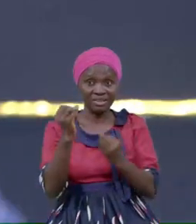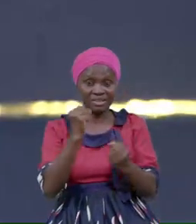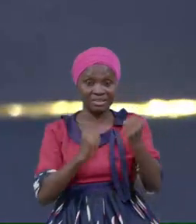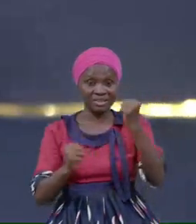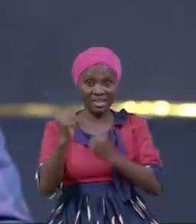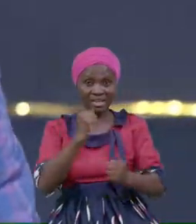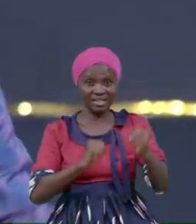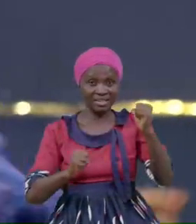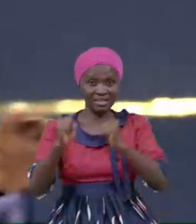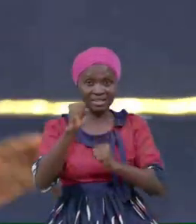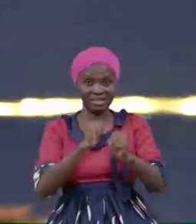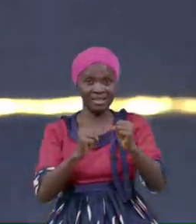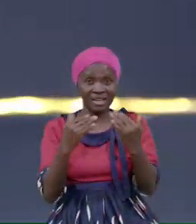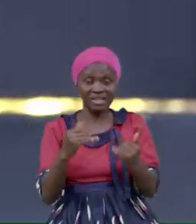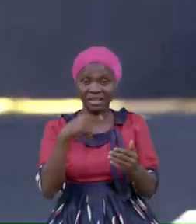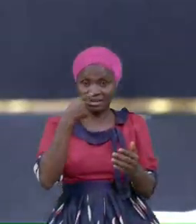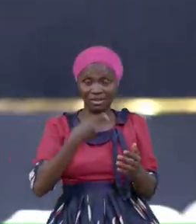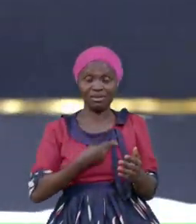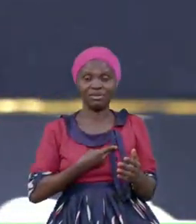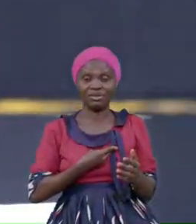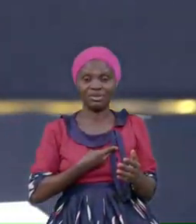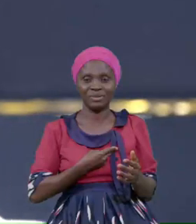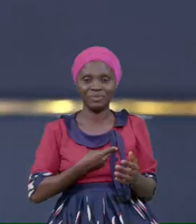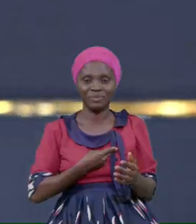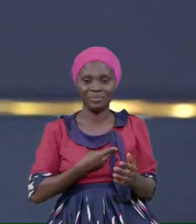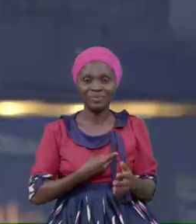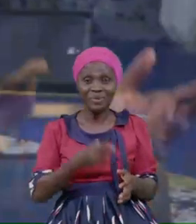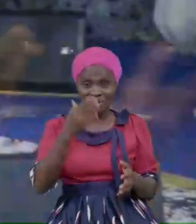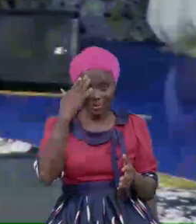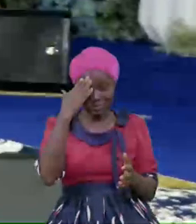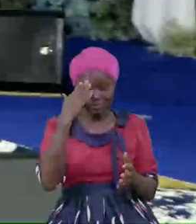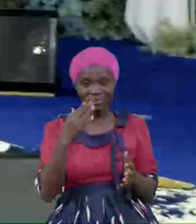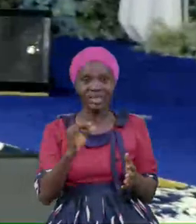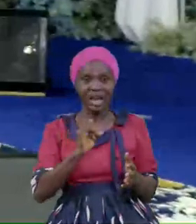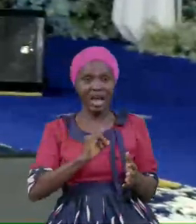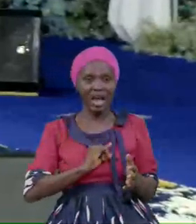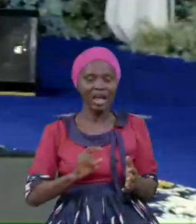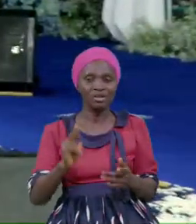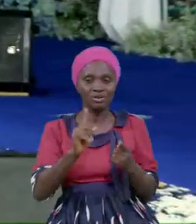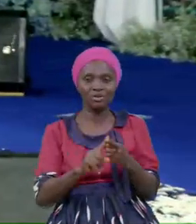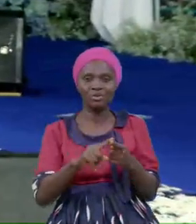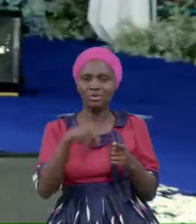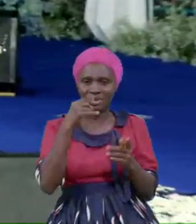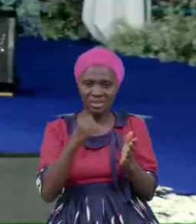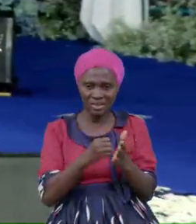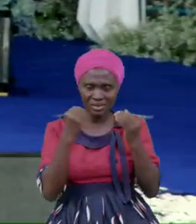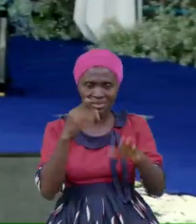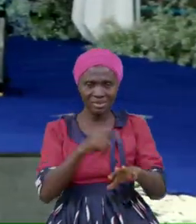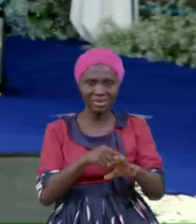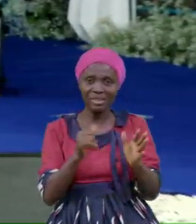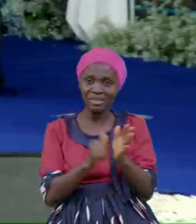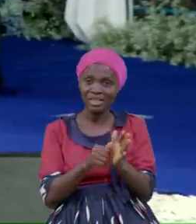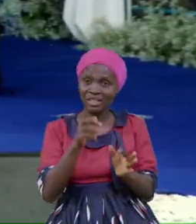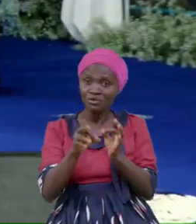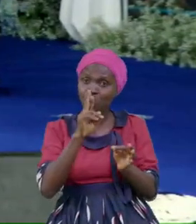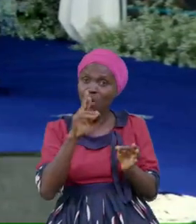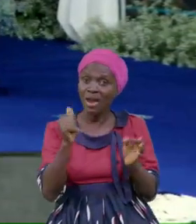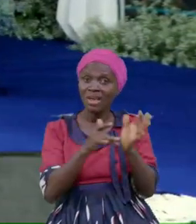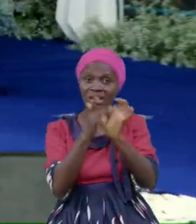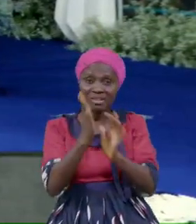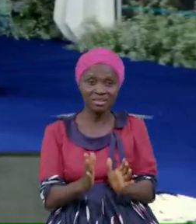started preaching, I used to, you know, emphasize that if you're a Christian, if you're a believer, you must not